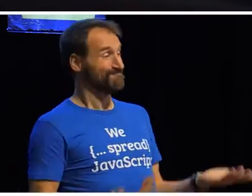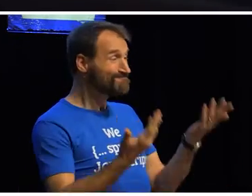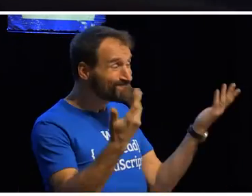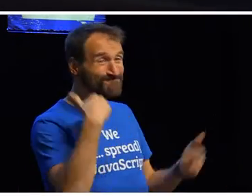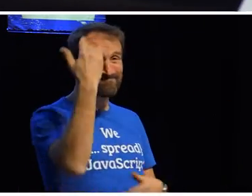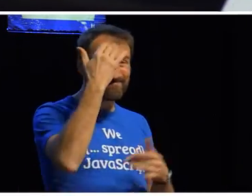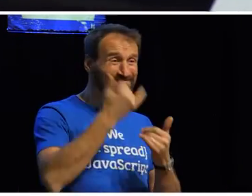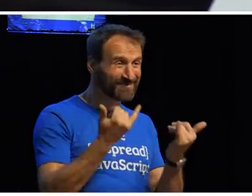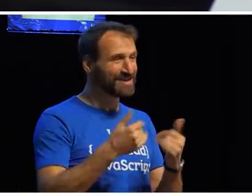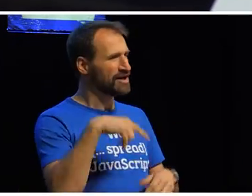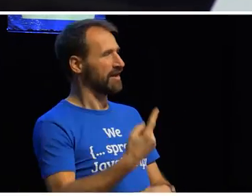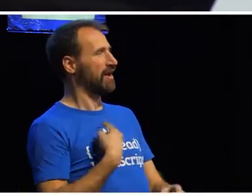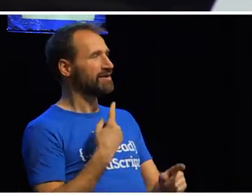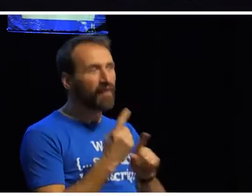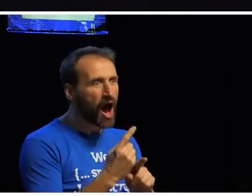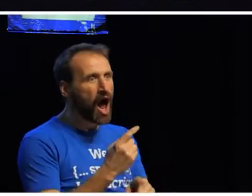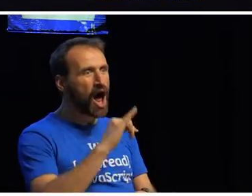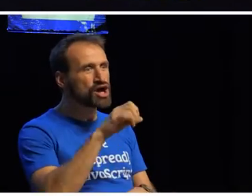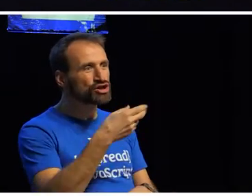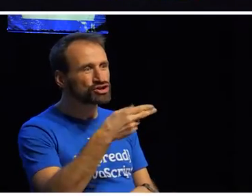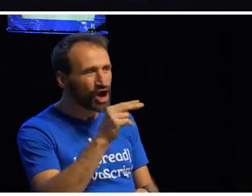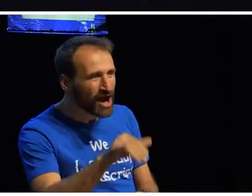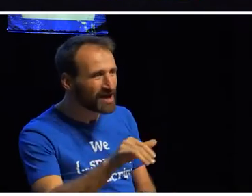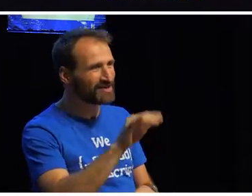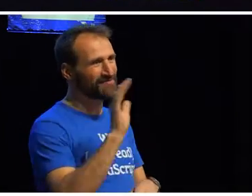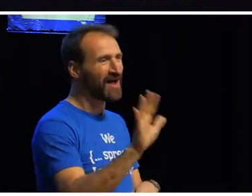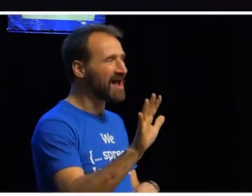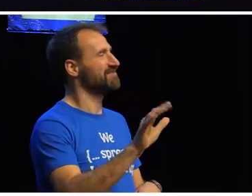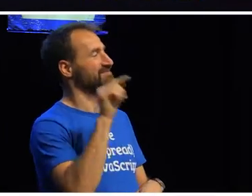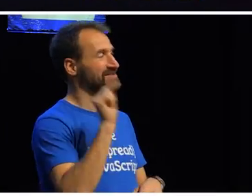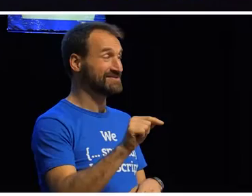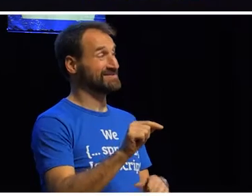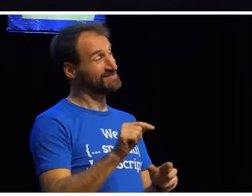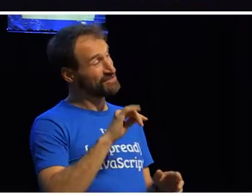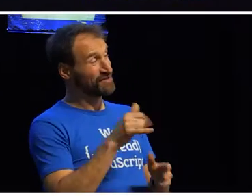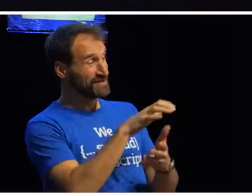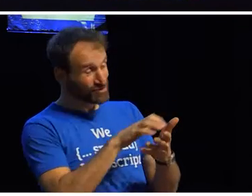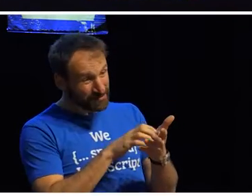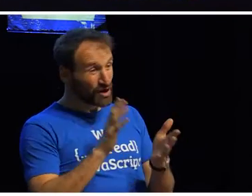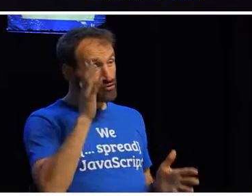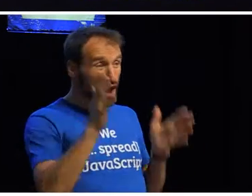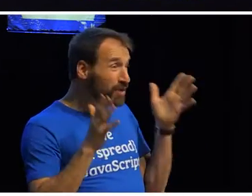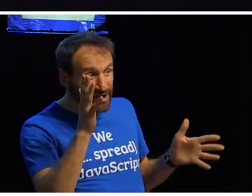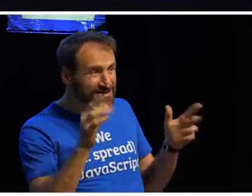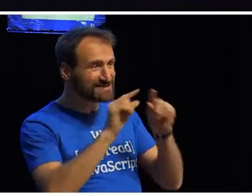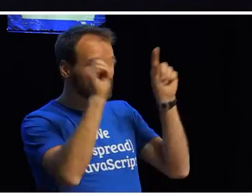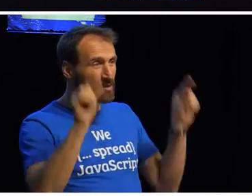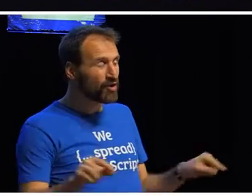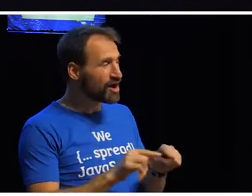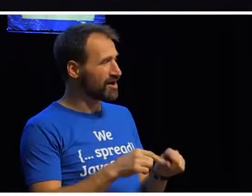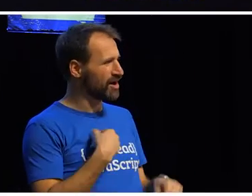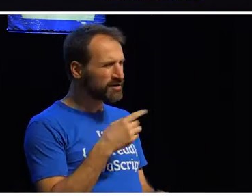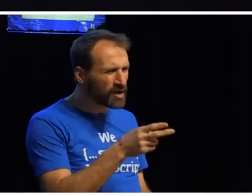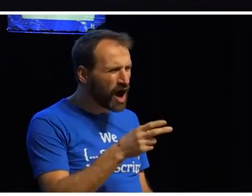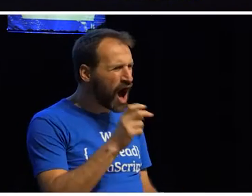I met Johnny Five. That's a JavaScript robotics framework. And yeah, it's really cool stuff as it sounds. You know,